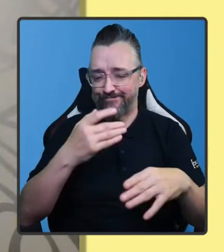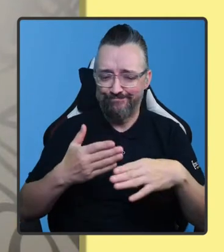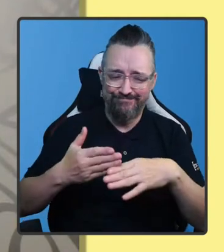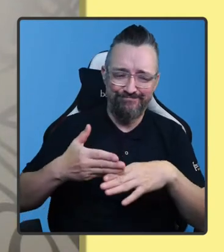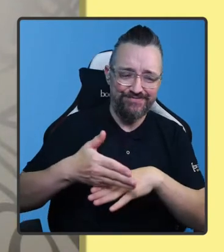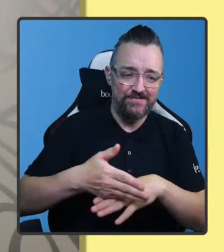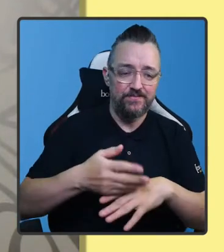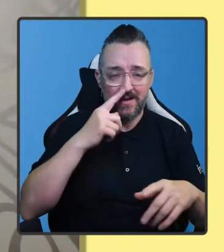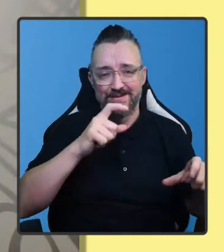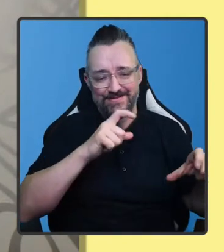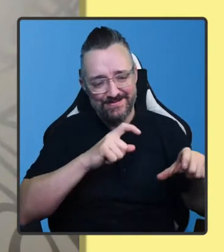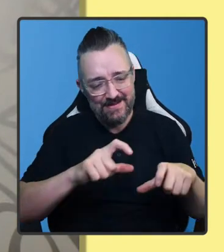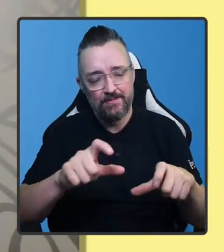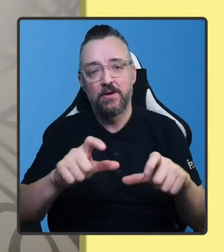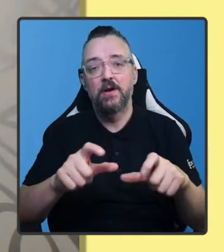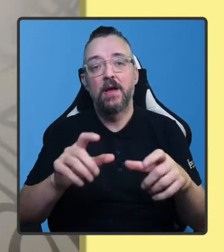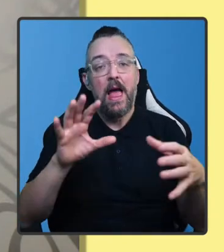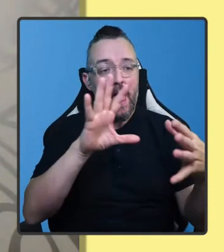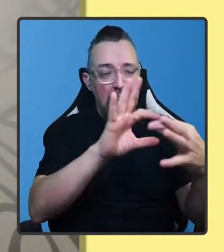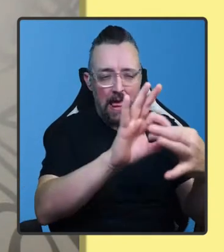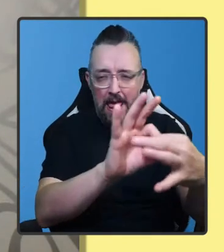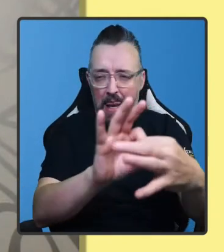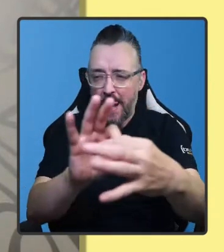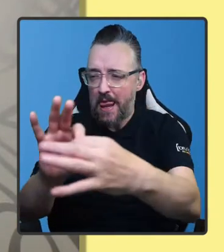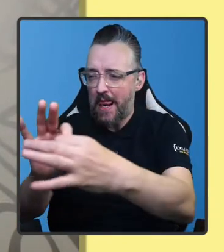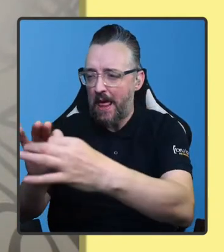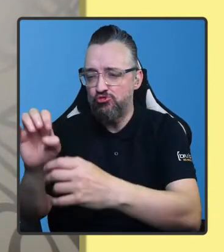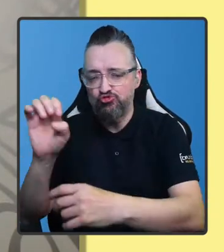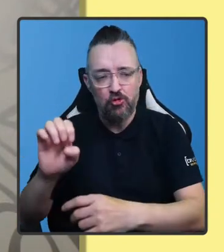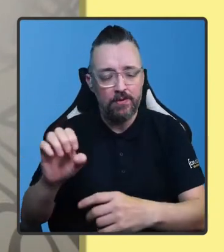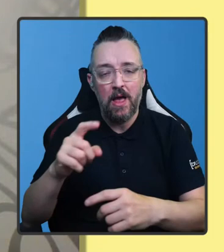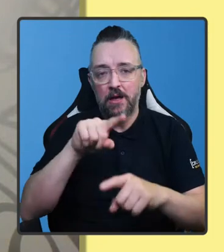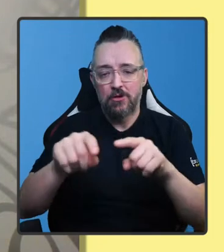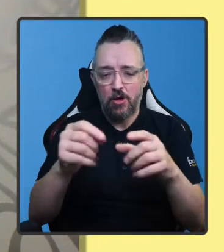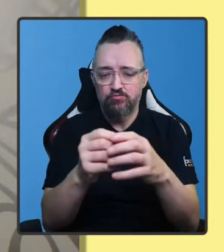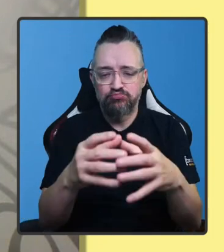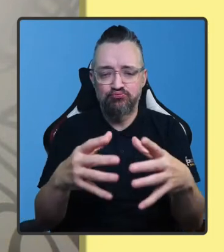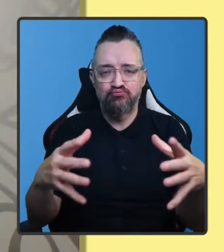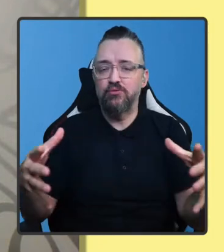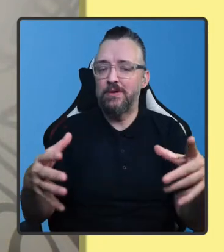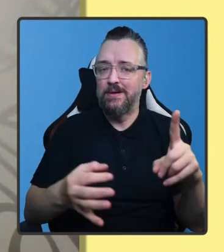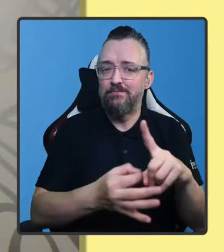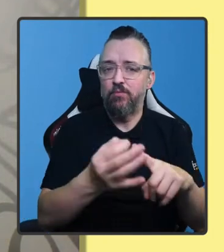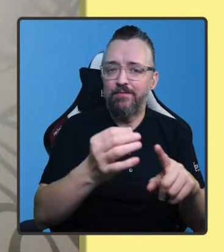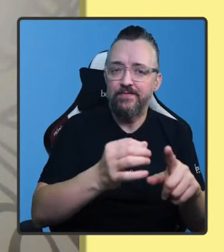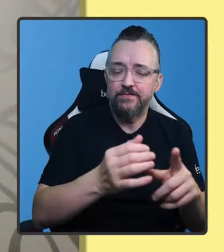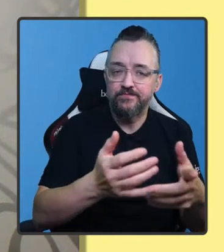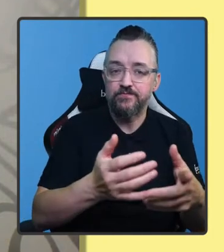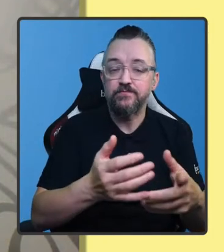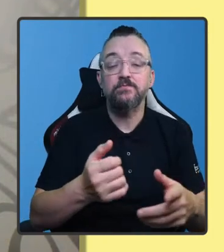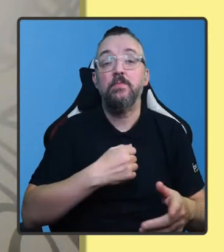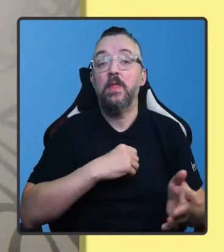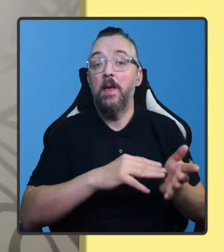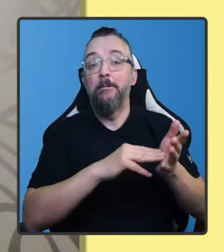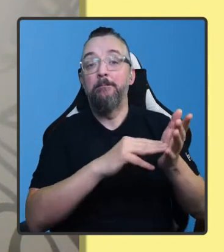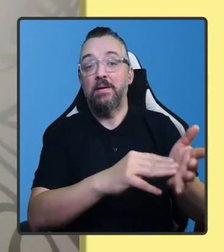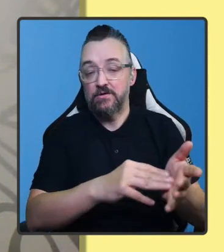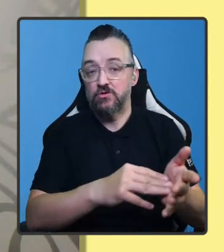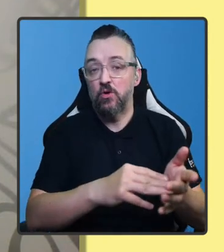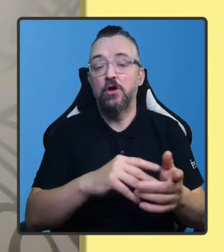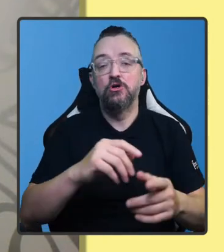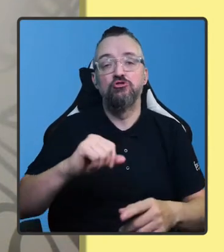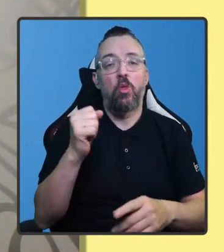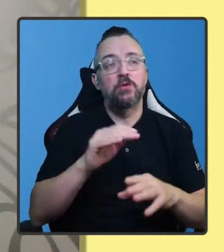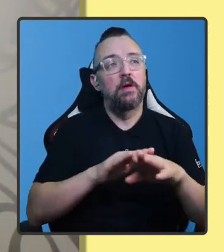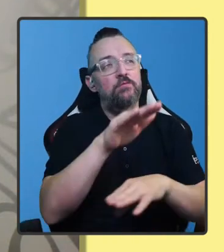and grow the links and networks that we have built over the years. Our manifesto, Scotland's Future, Scotland's